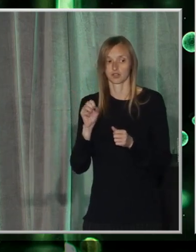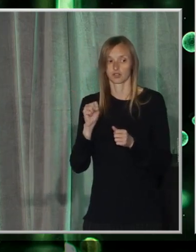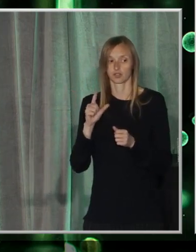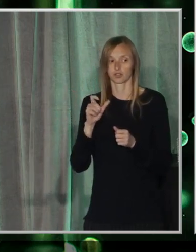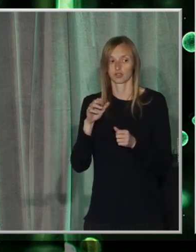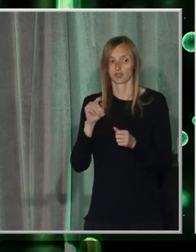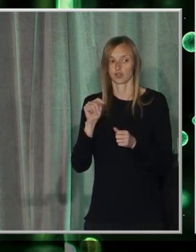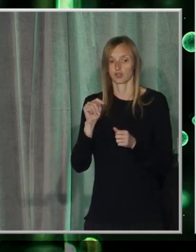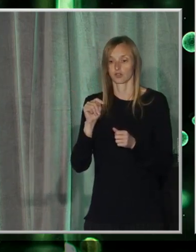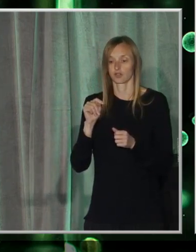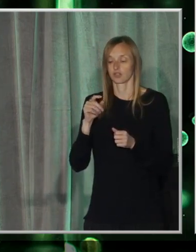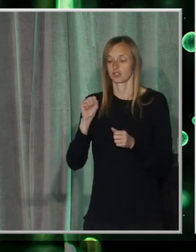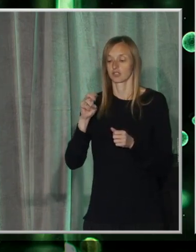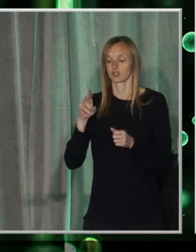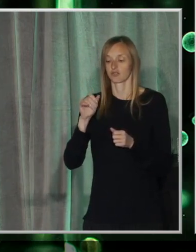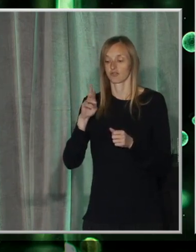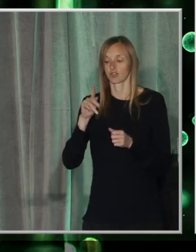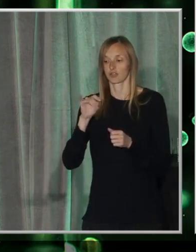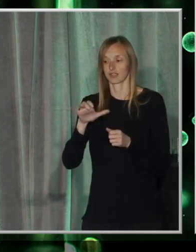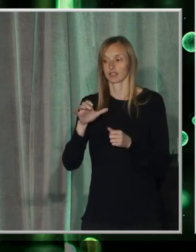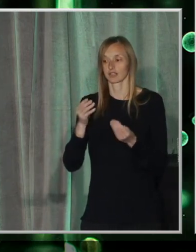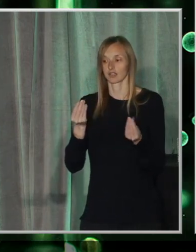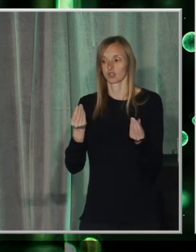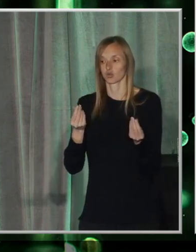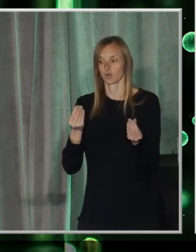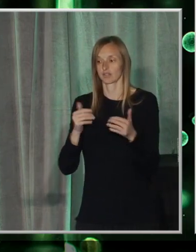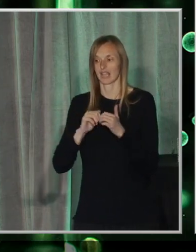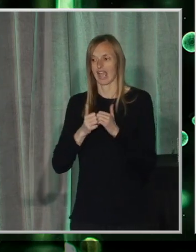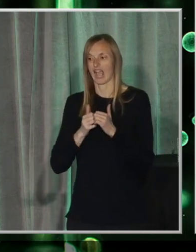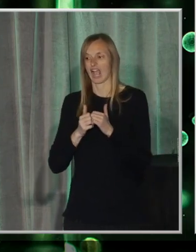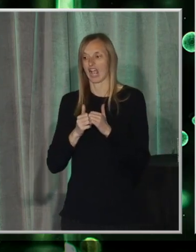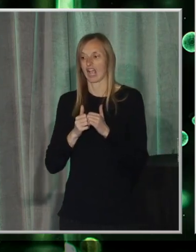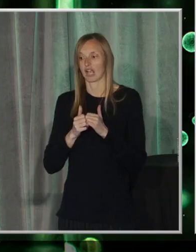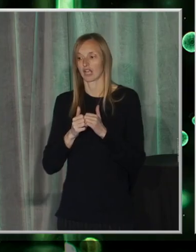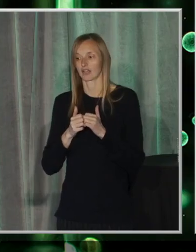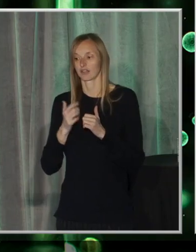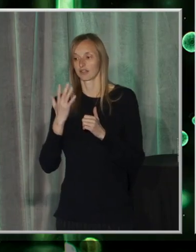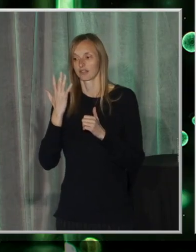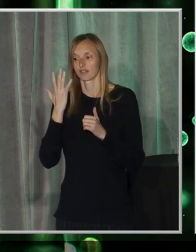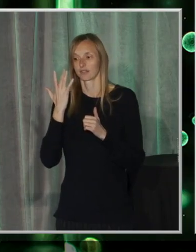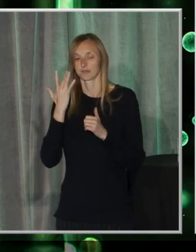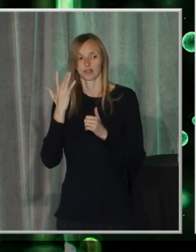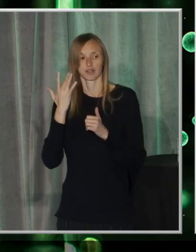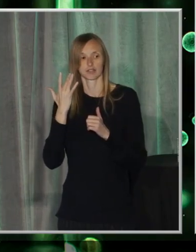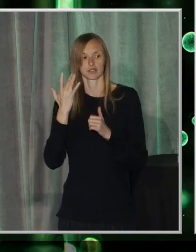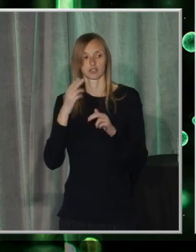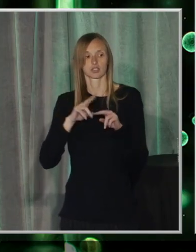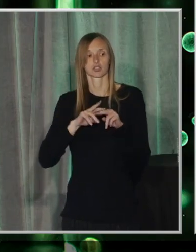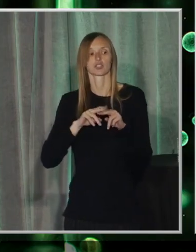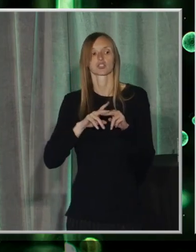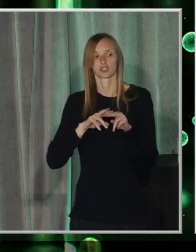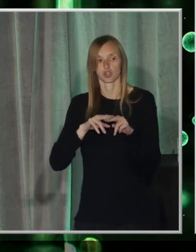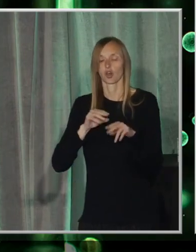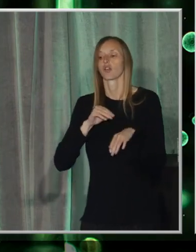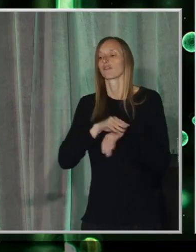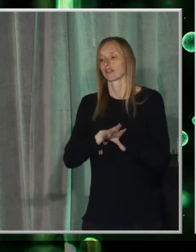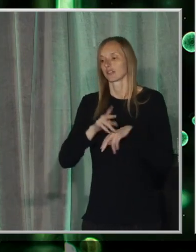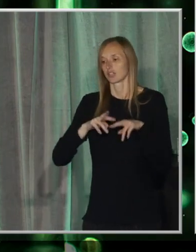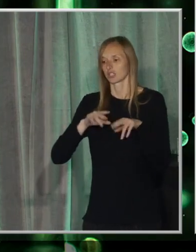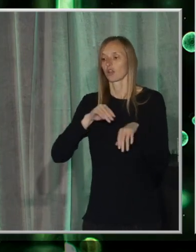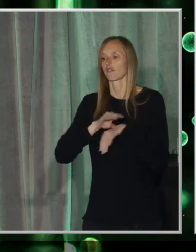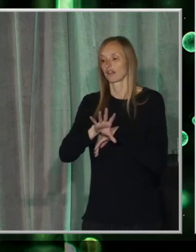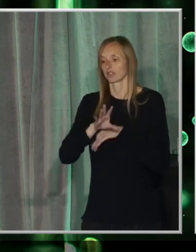How you did that? And what were the results? Because salt-affected soils have very low biological